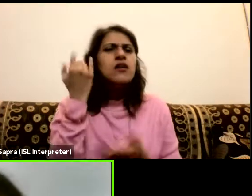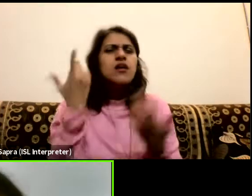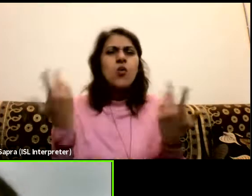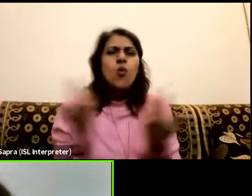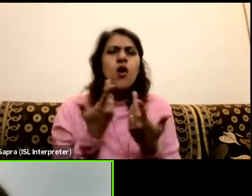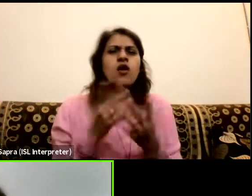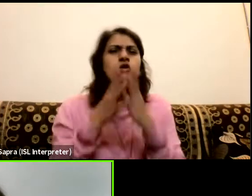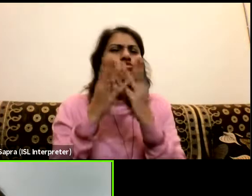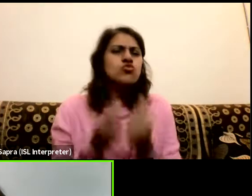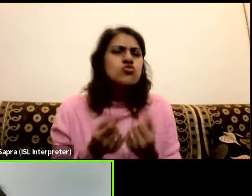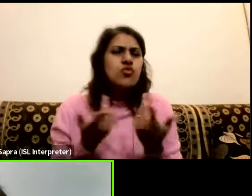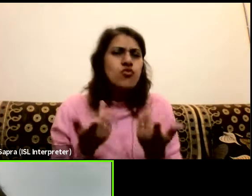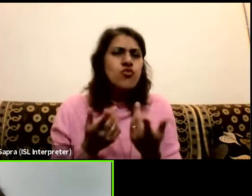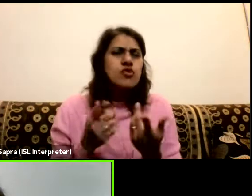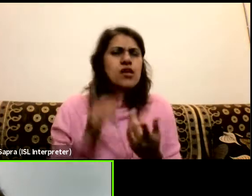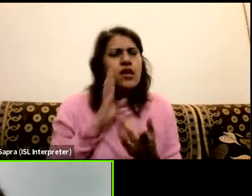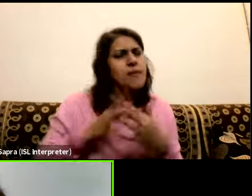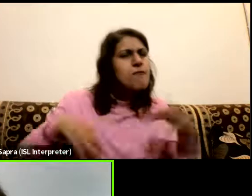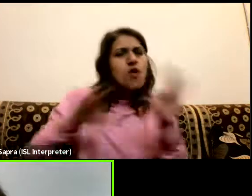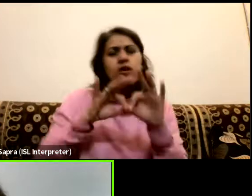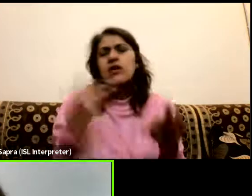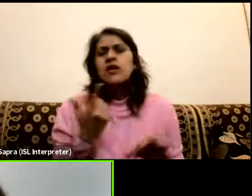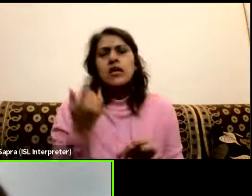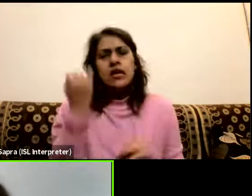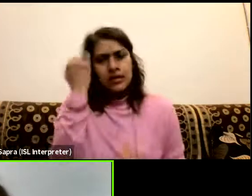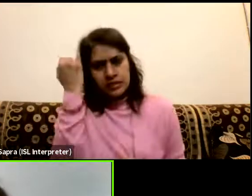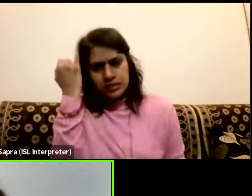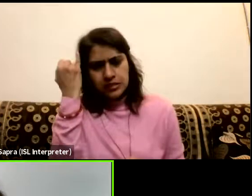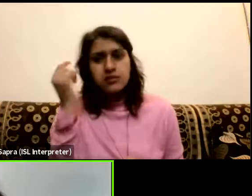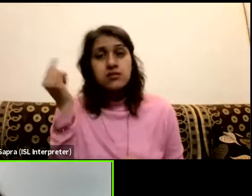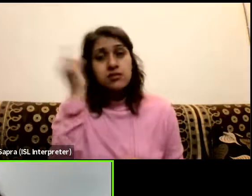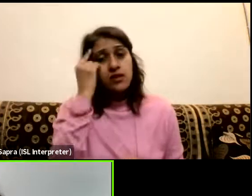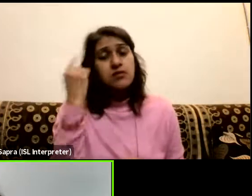to be most important for us. Do we join,